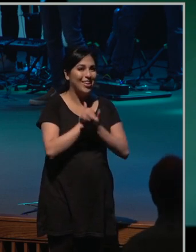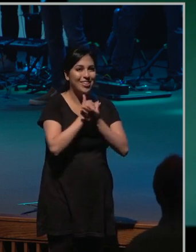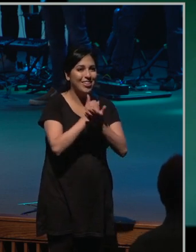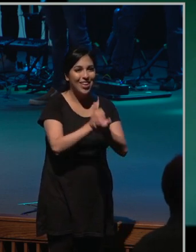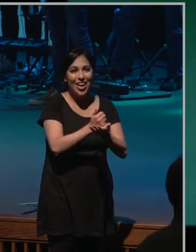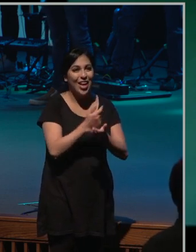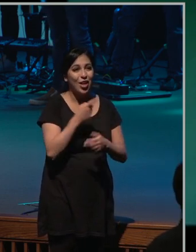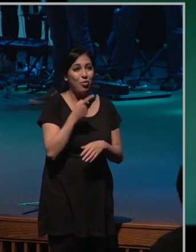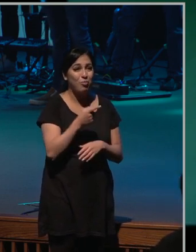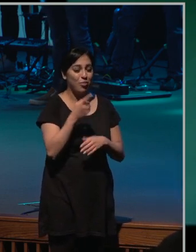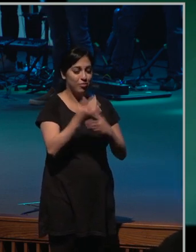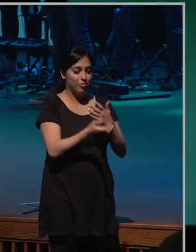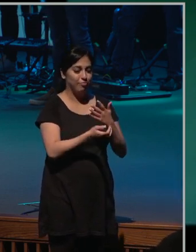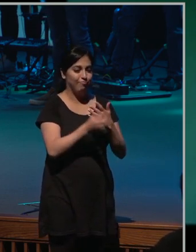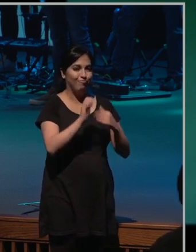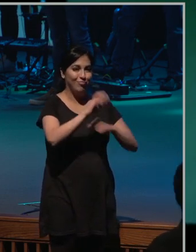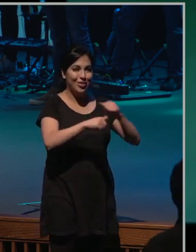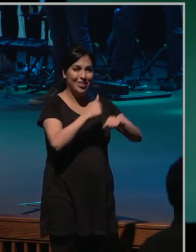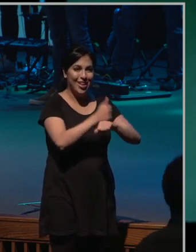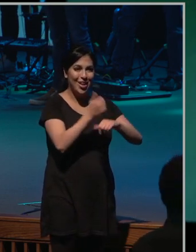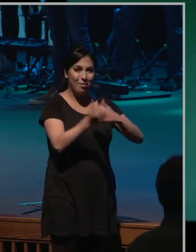attitudes, deep desires of our heart.